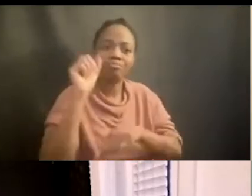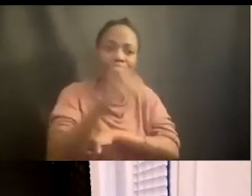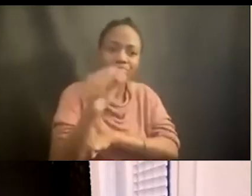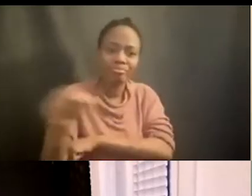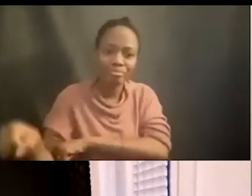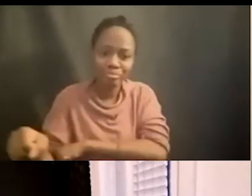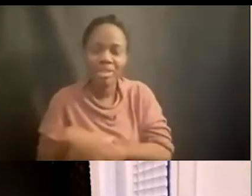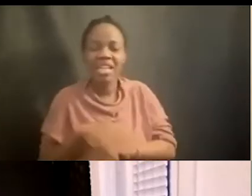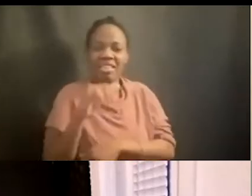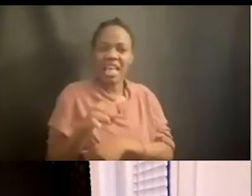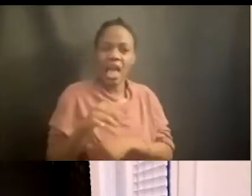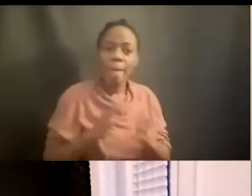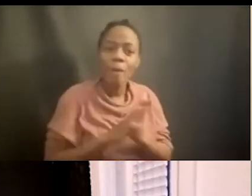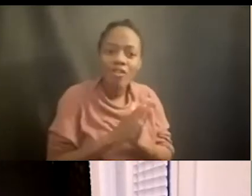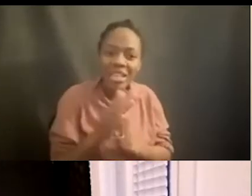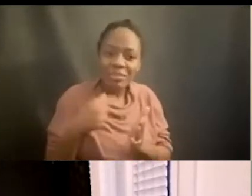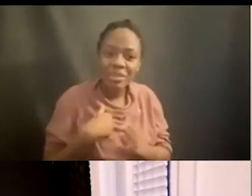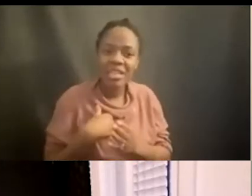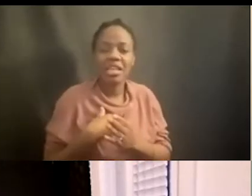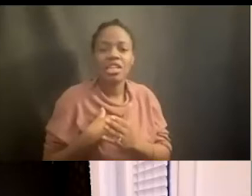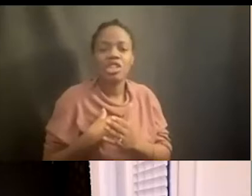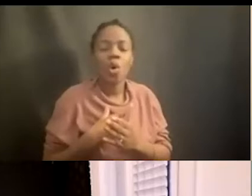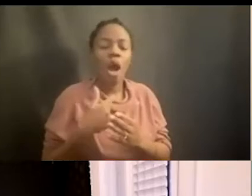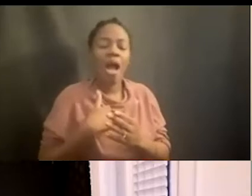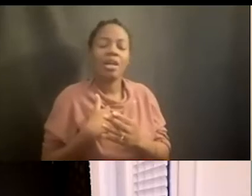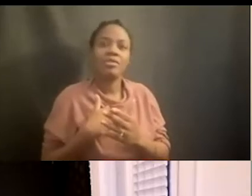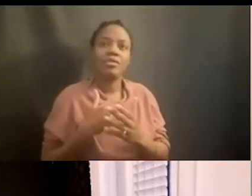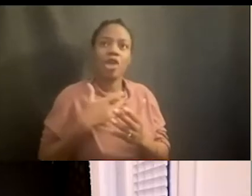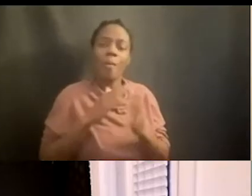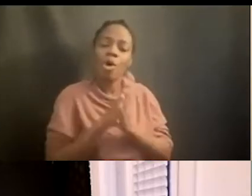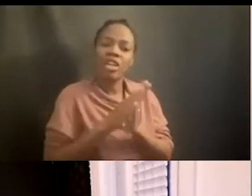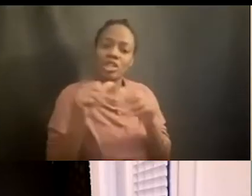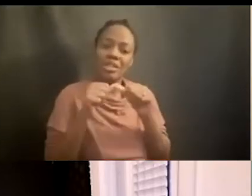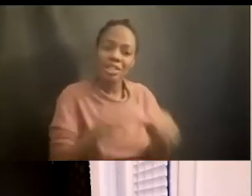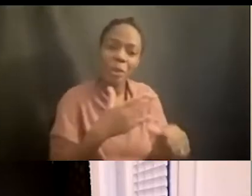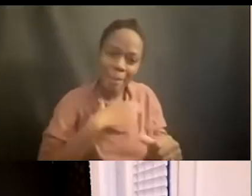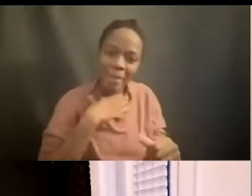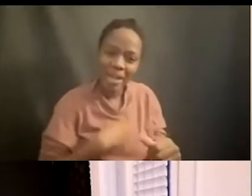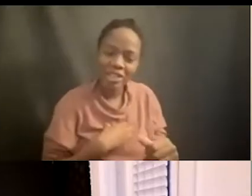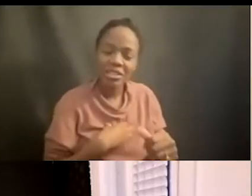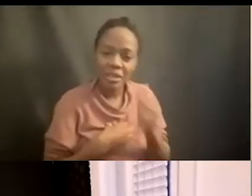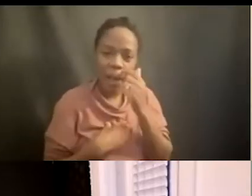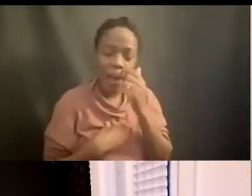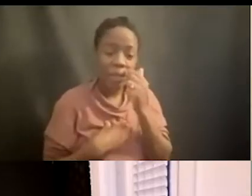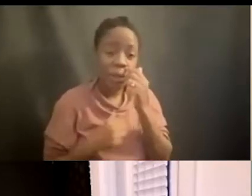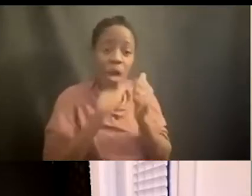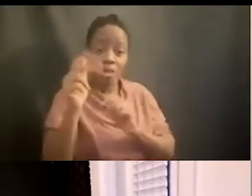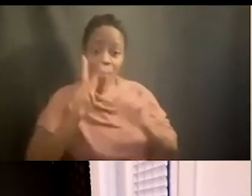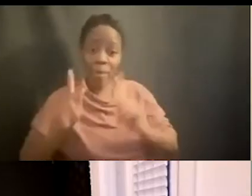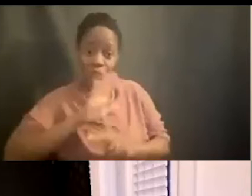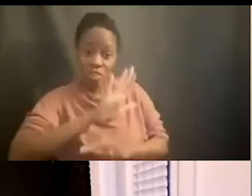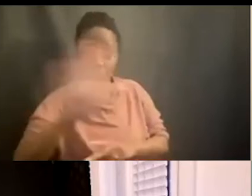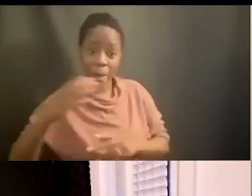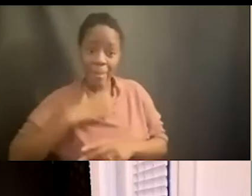motivates me and to want to continue with my passion. So it's hearing like the passion of others, I feel like is